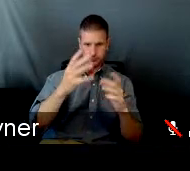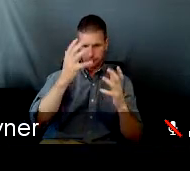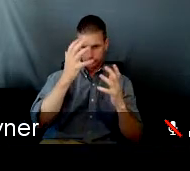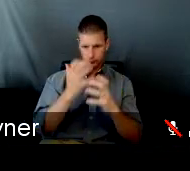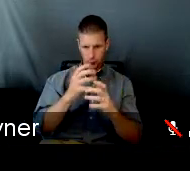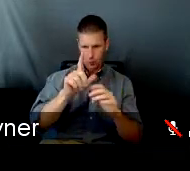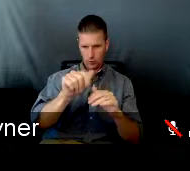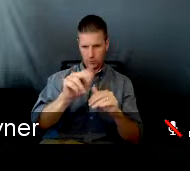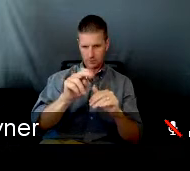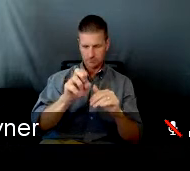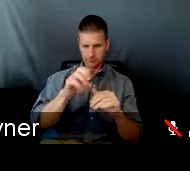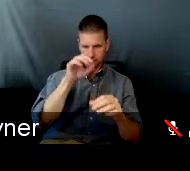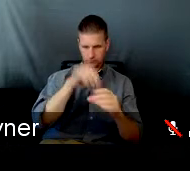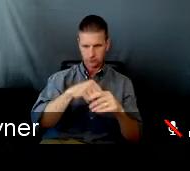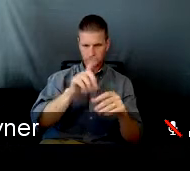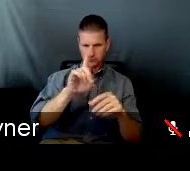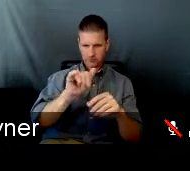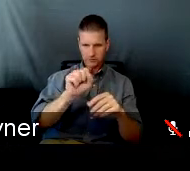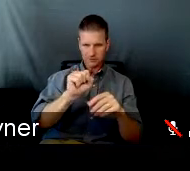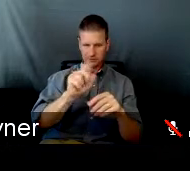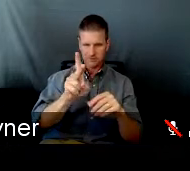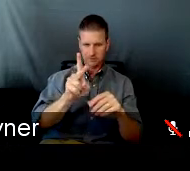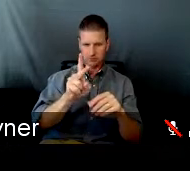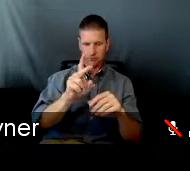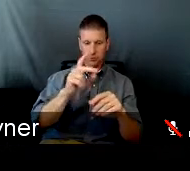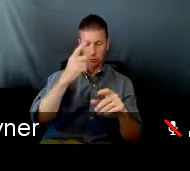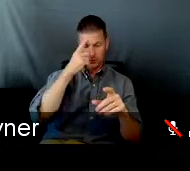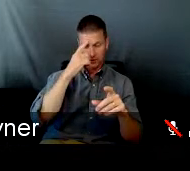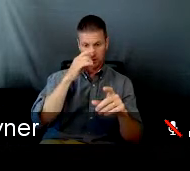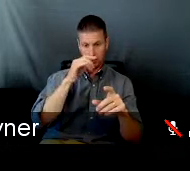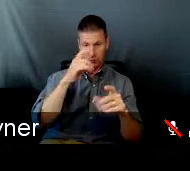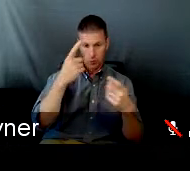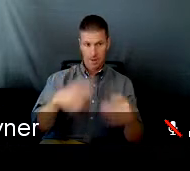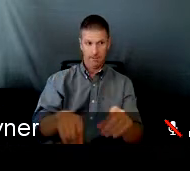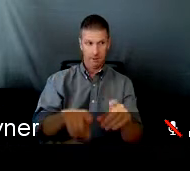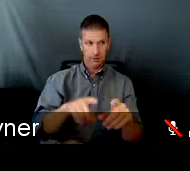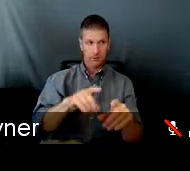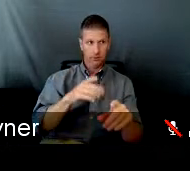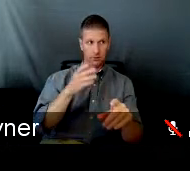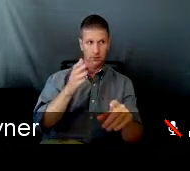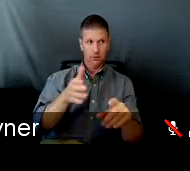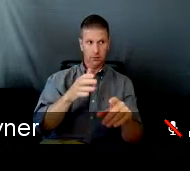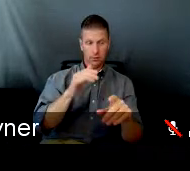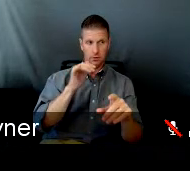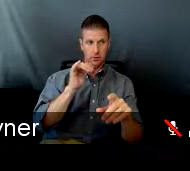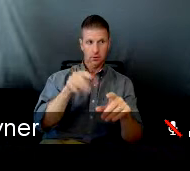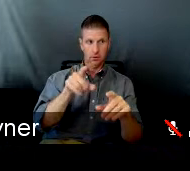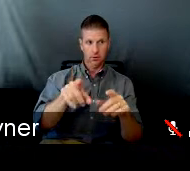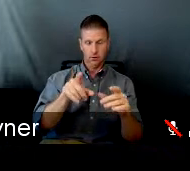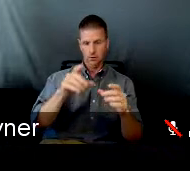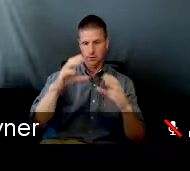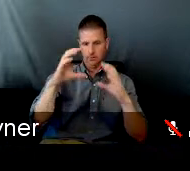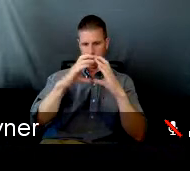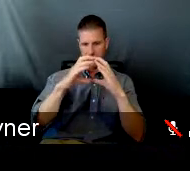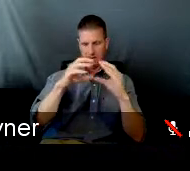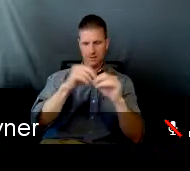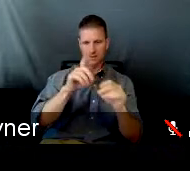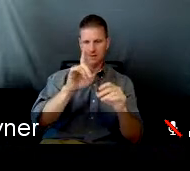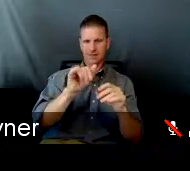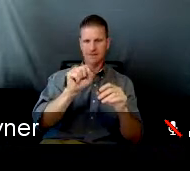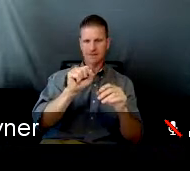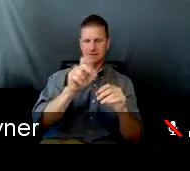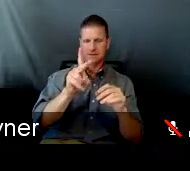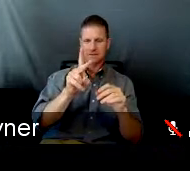lane in the disk. And we think that what's happening here is that there's a planet in the disk, and it's